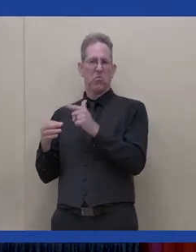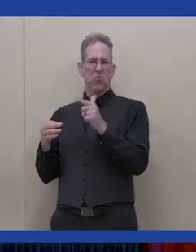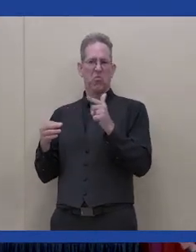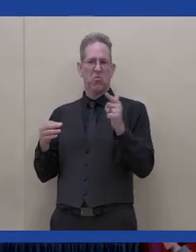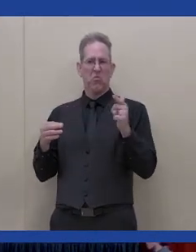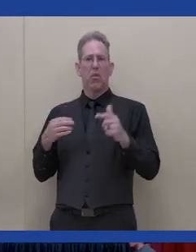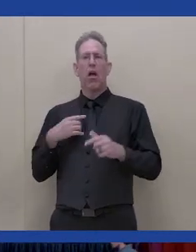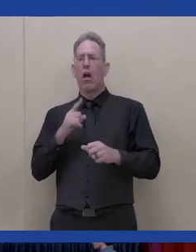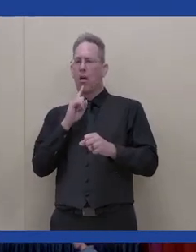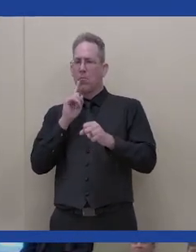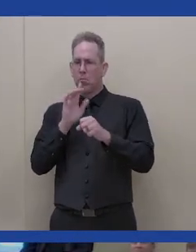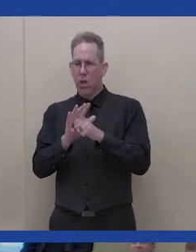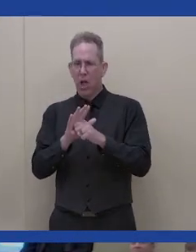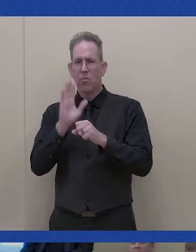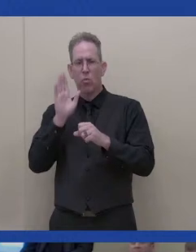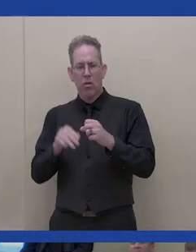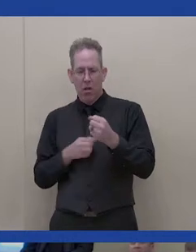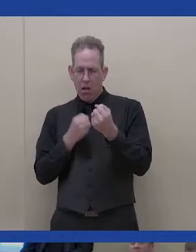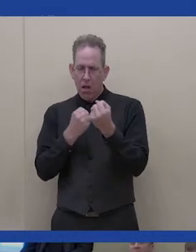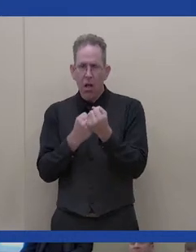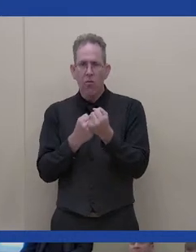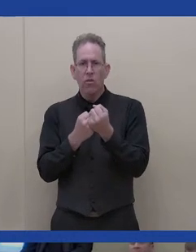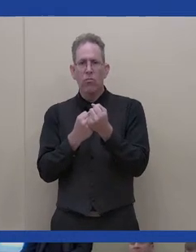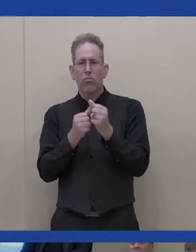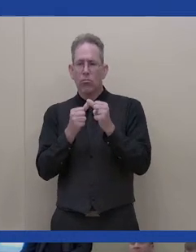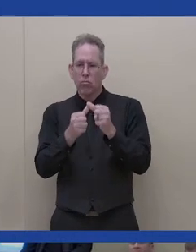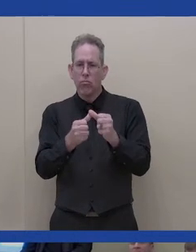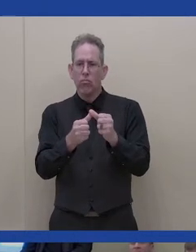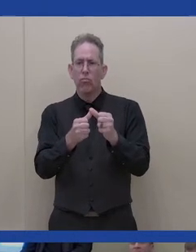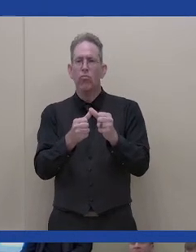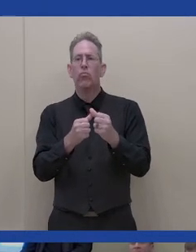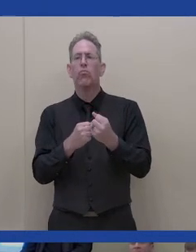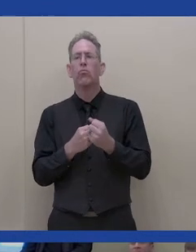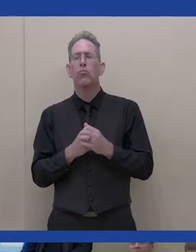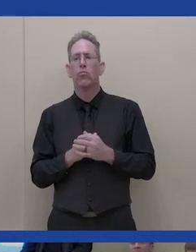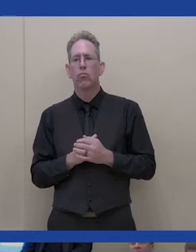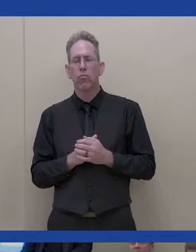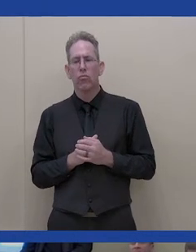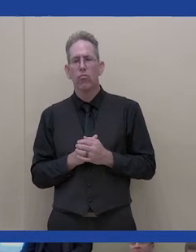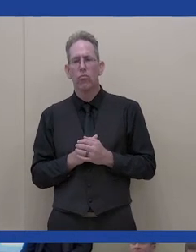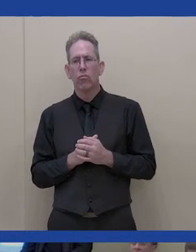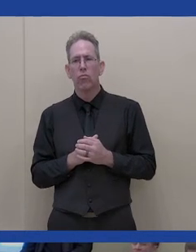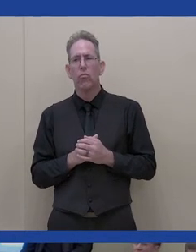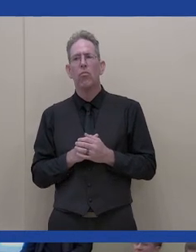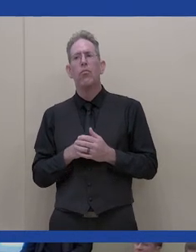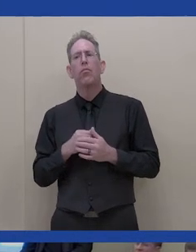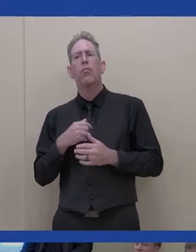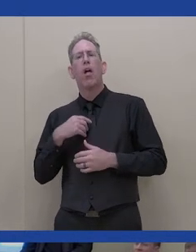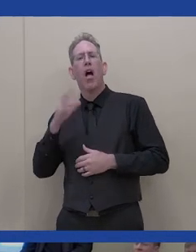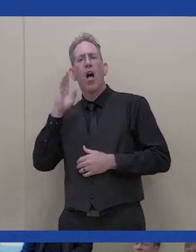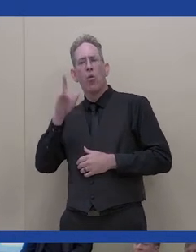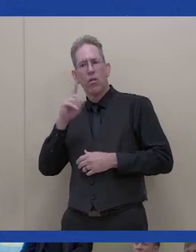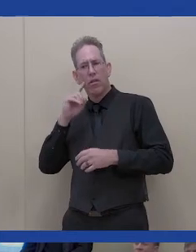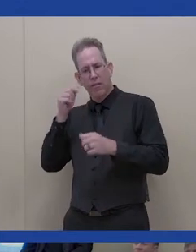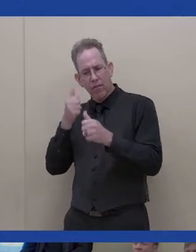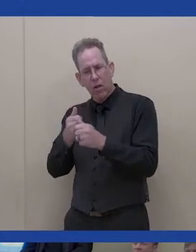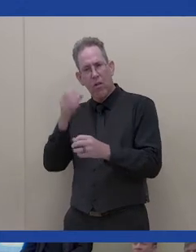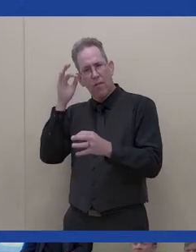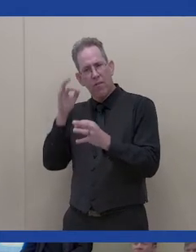swear and affirm. Do solemnly swear and affirm. That I will faithfully execute the